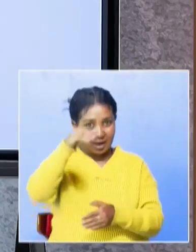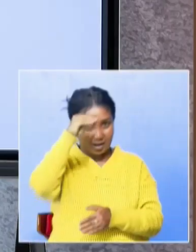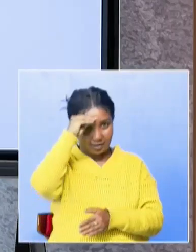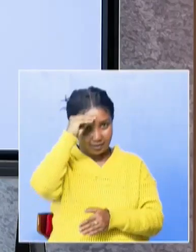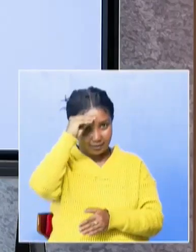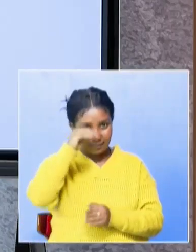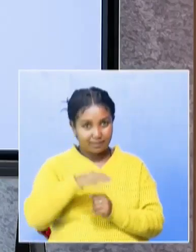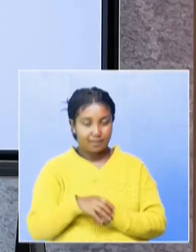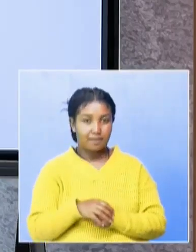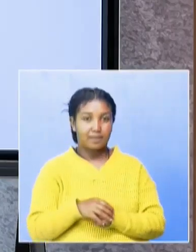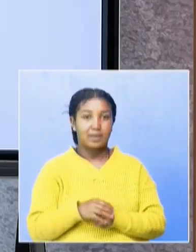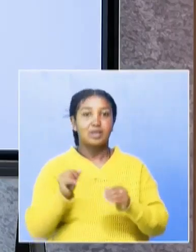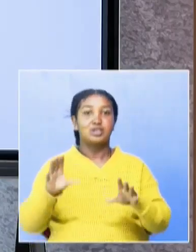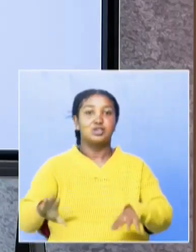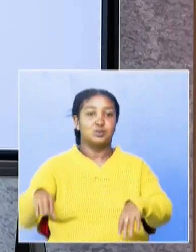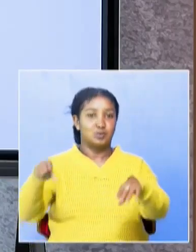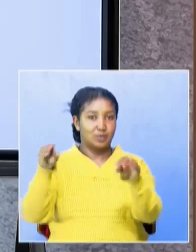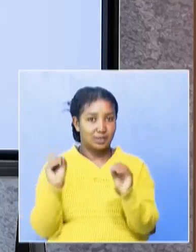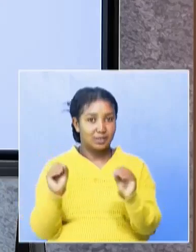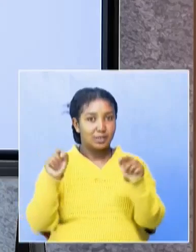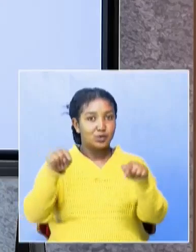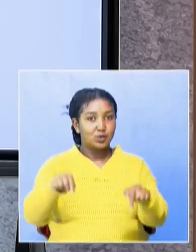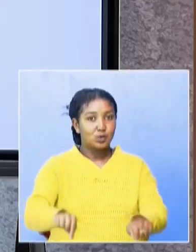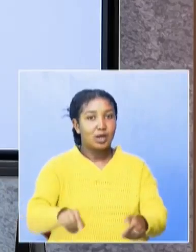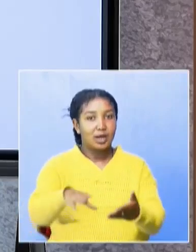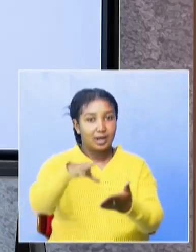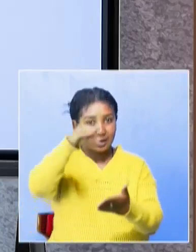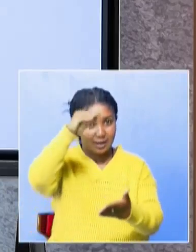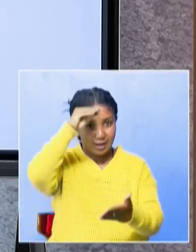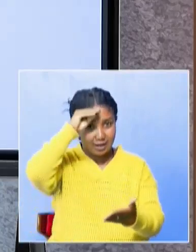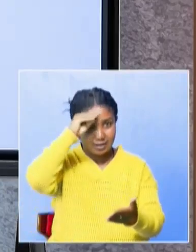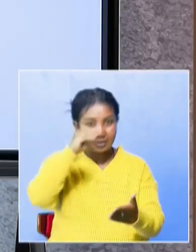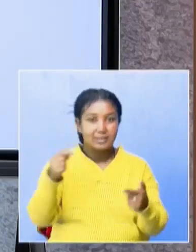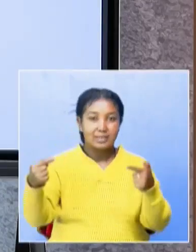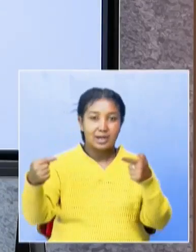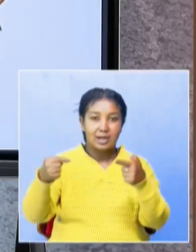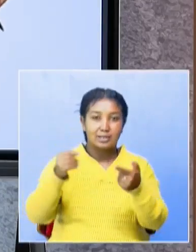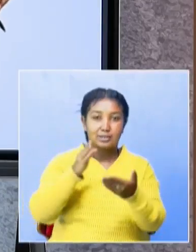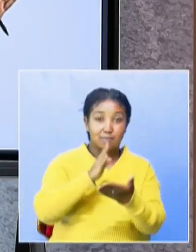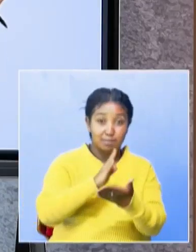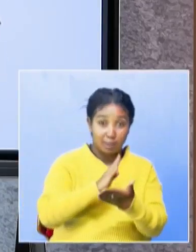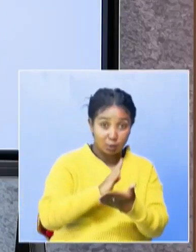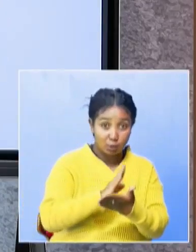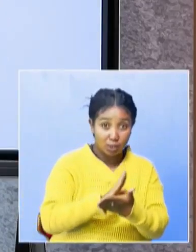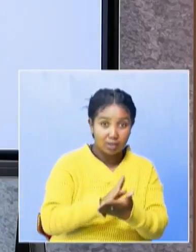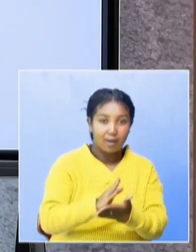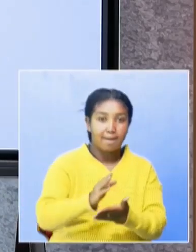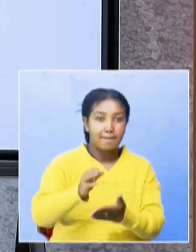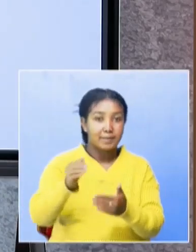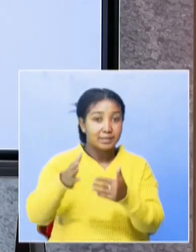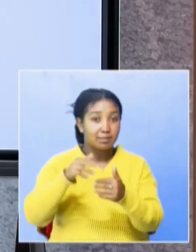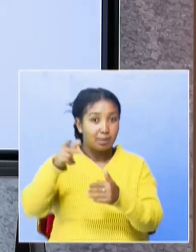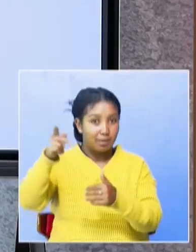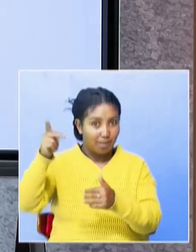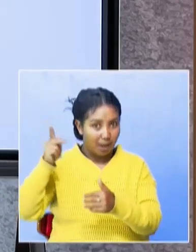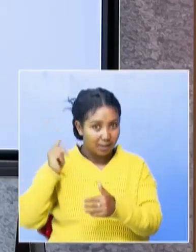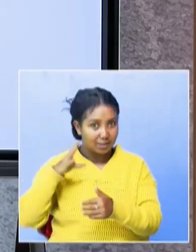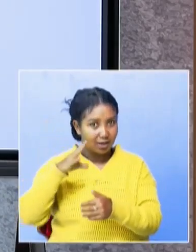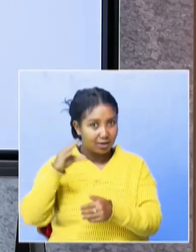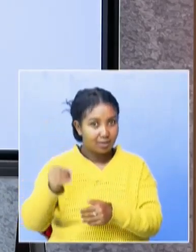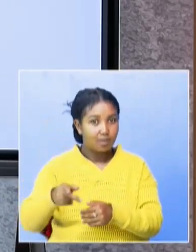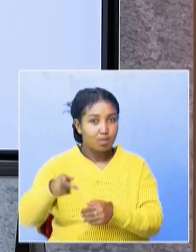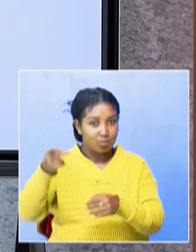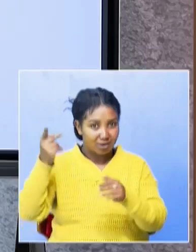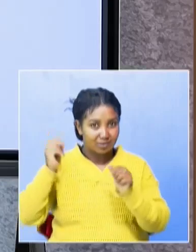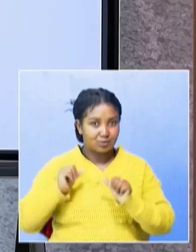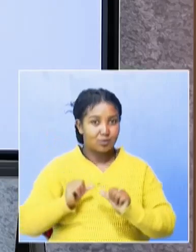today. Students, today we have talked the relationship between simple, past,